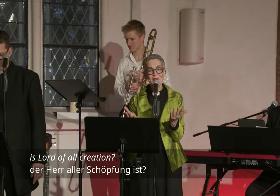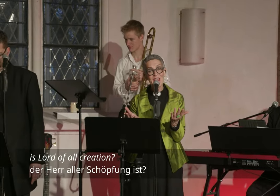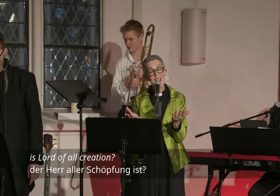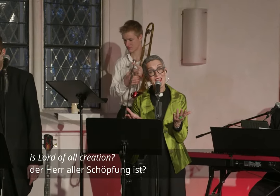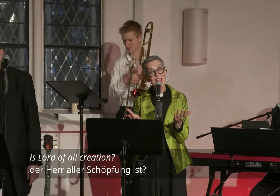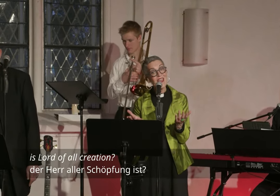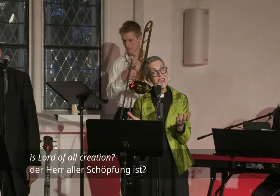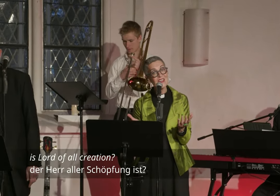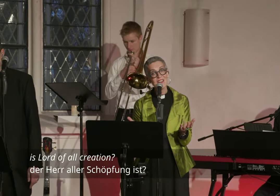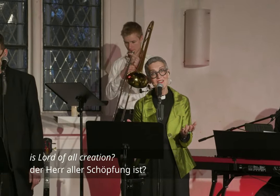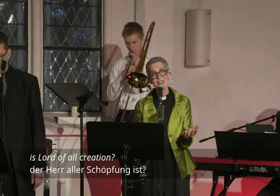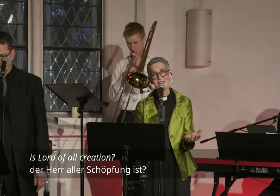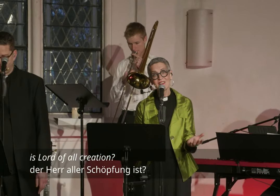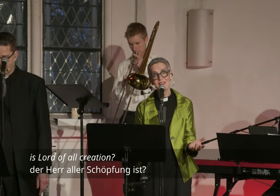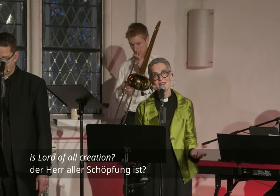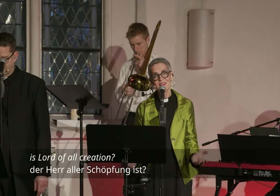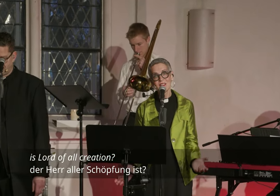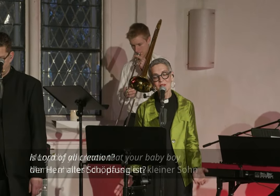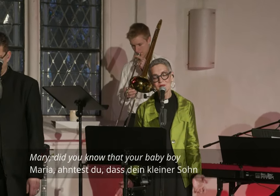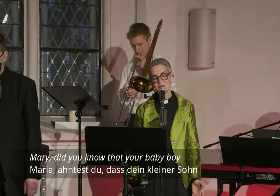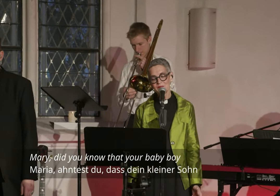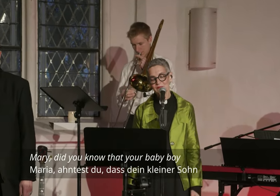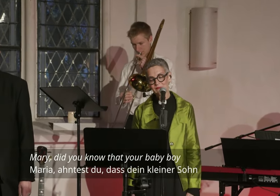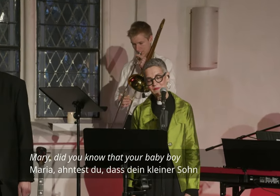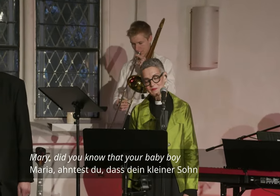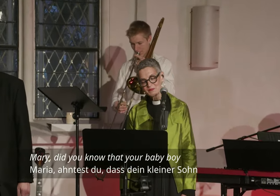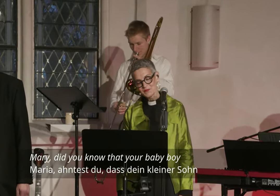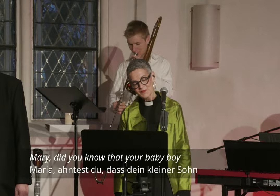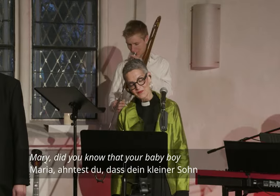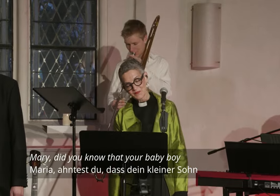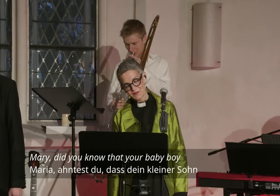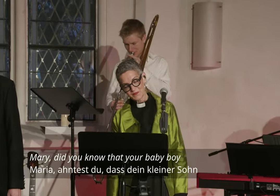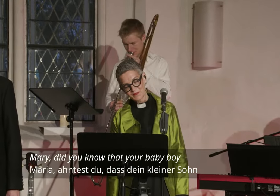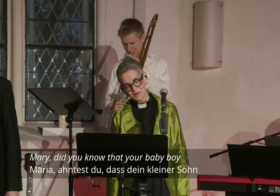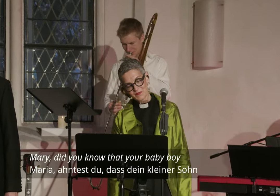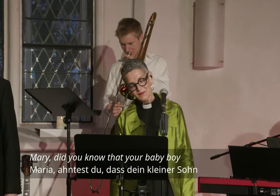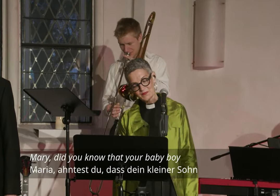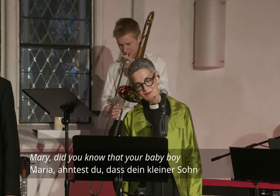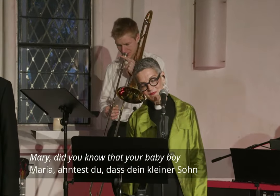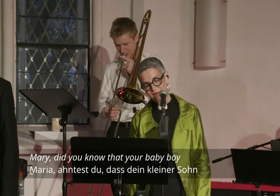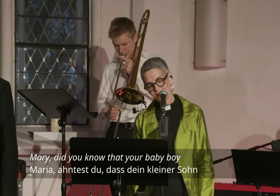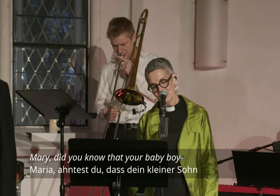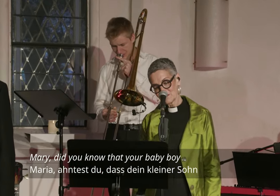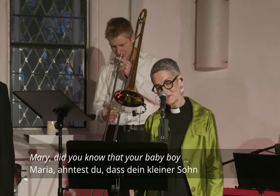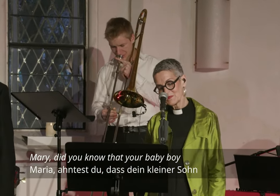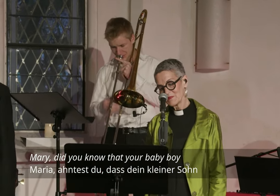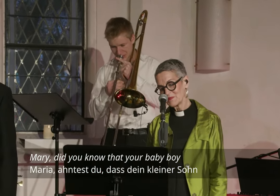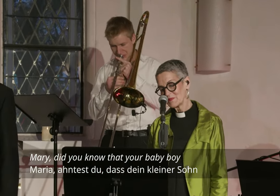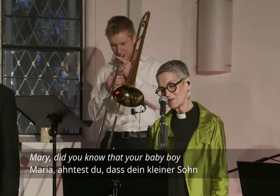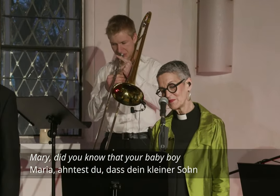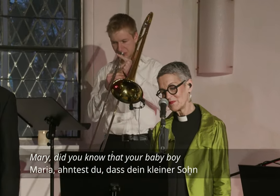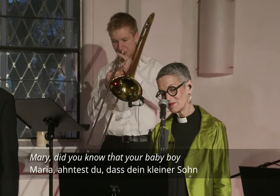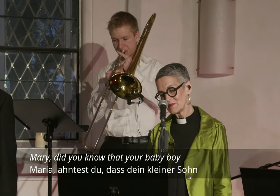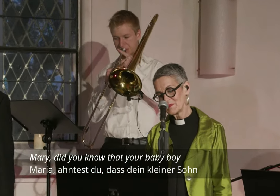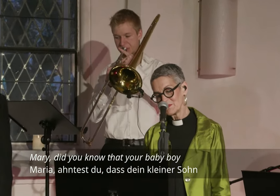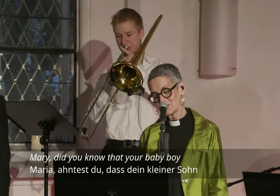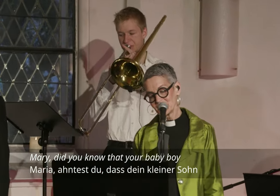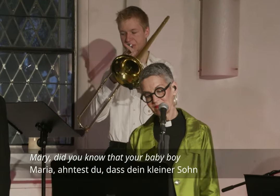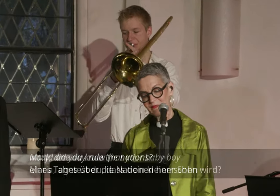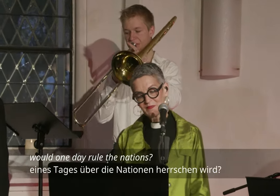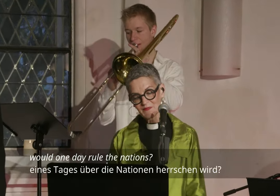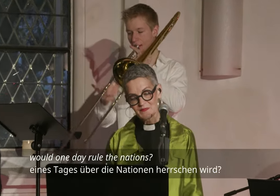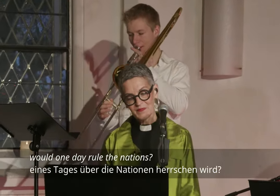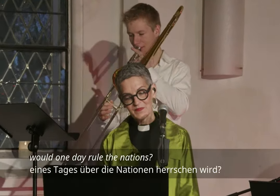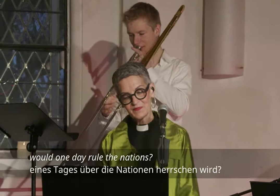all creation? Mary, did you know that your baby